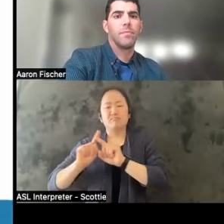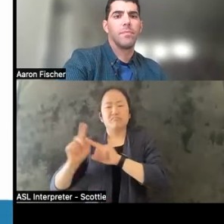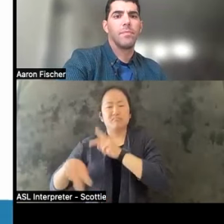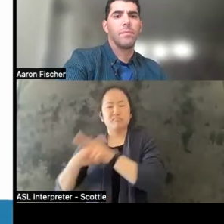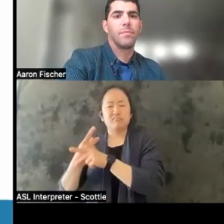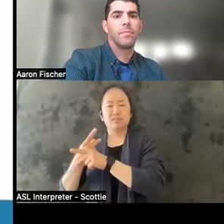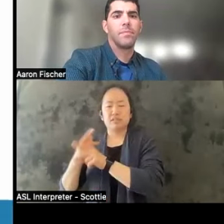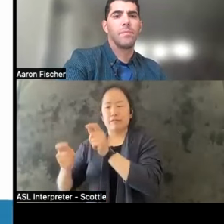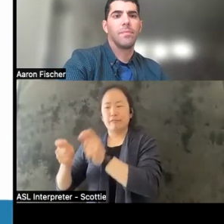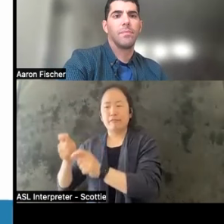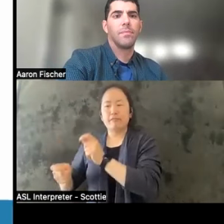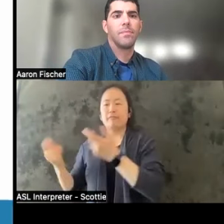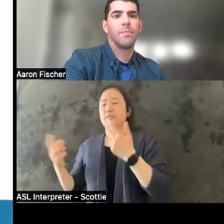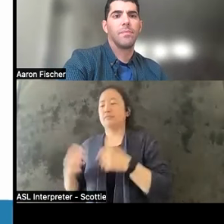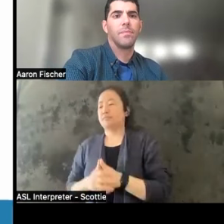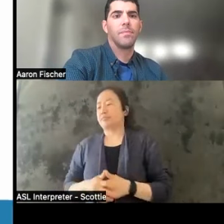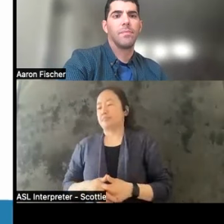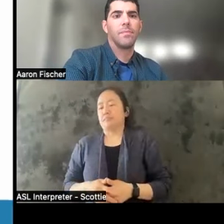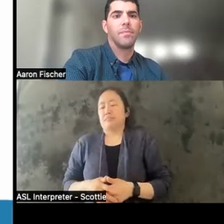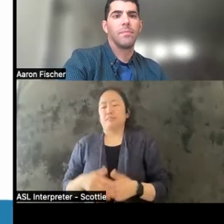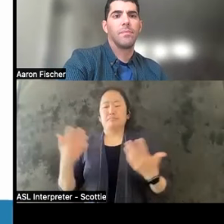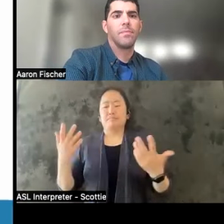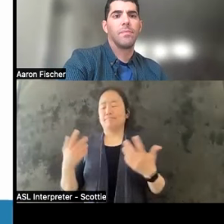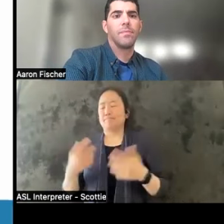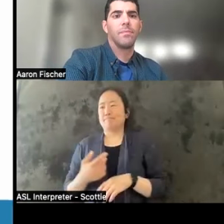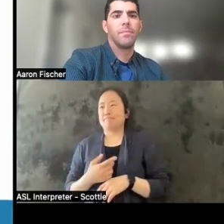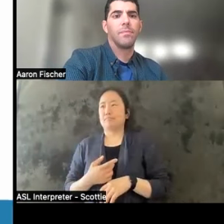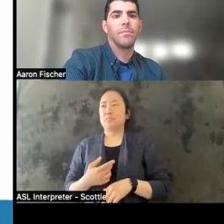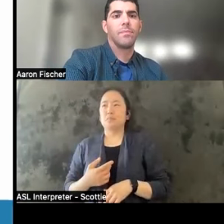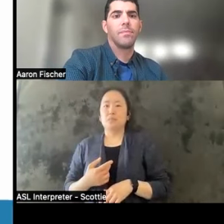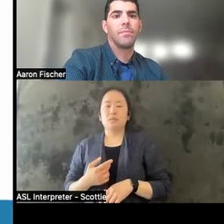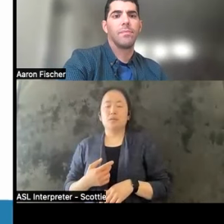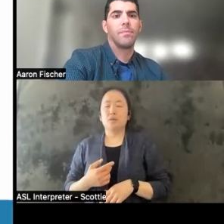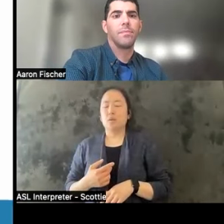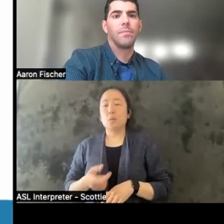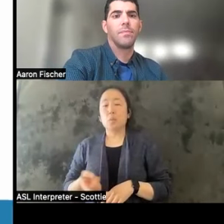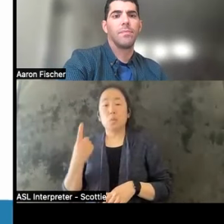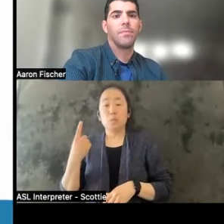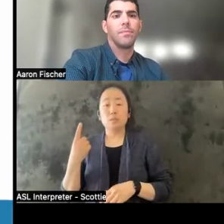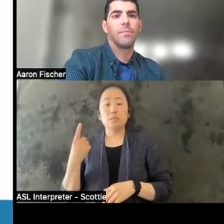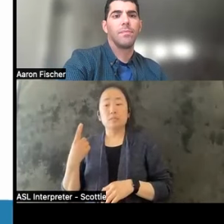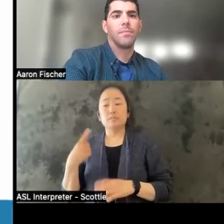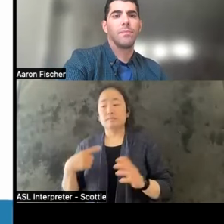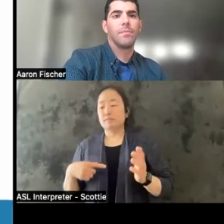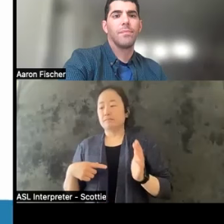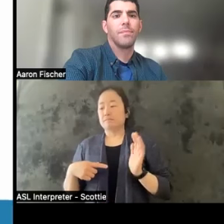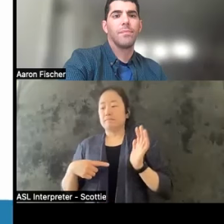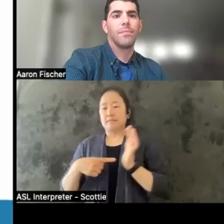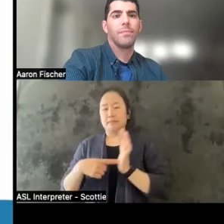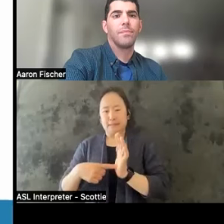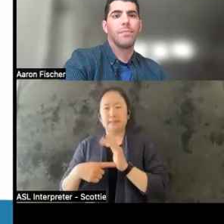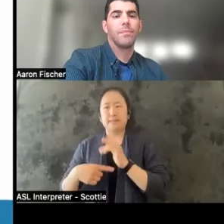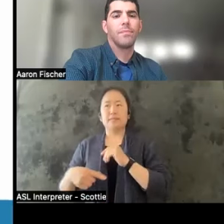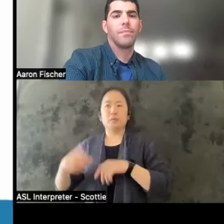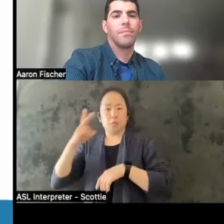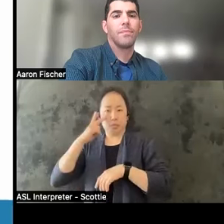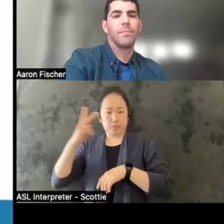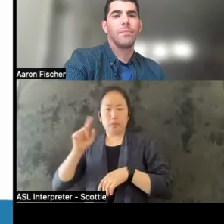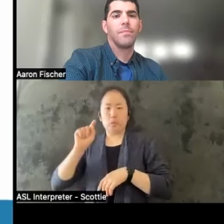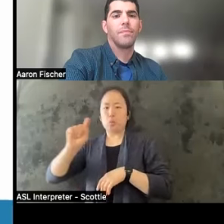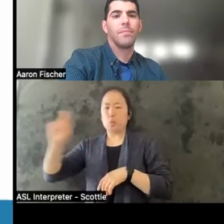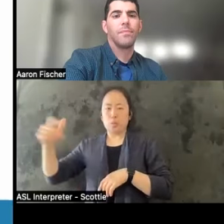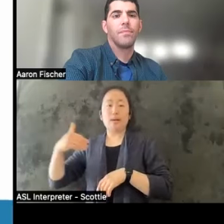modifications. One that's gotten particular exposure and also has particular protection